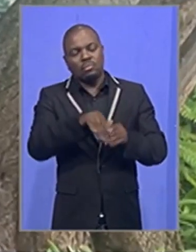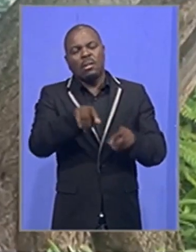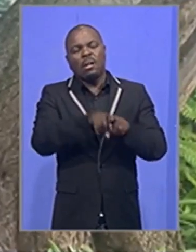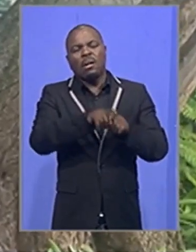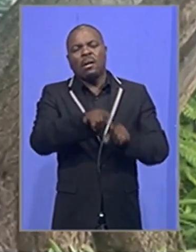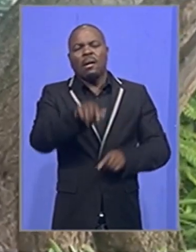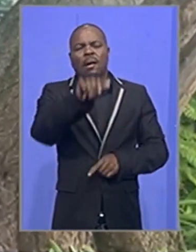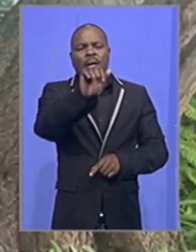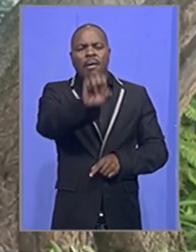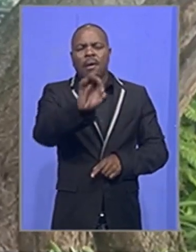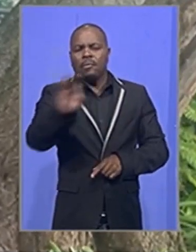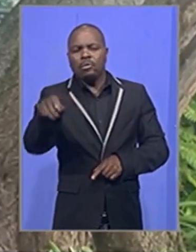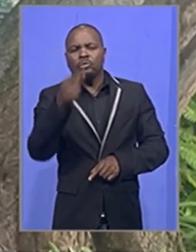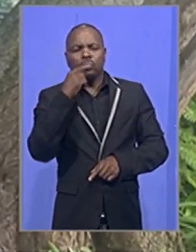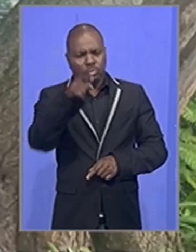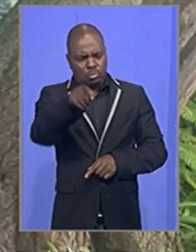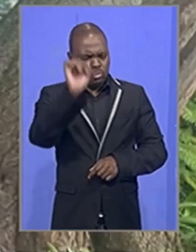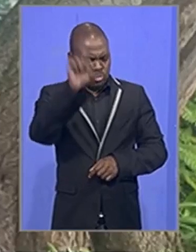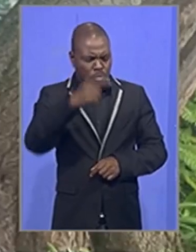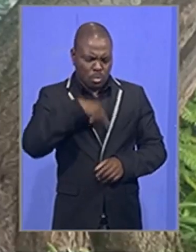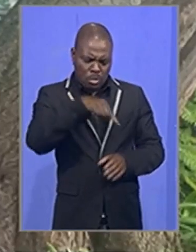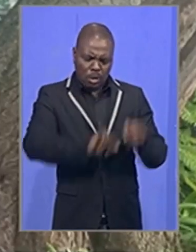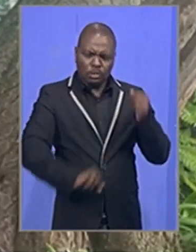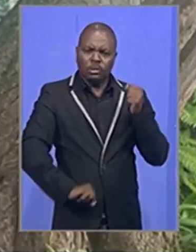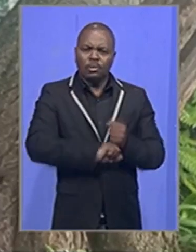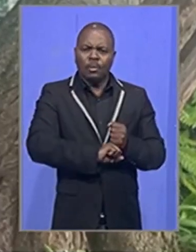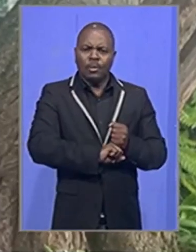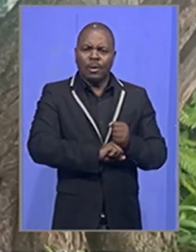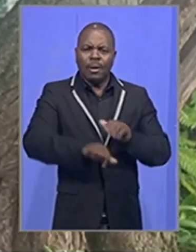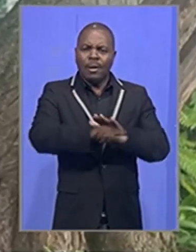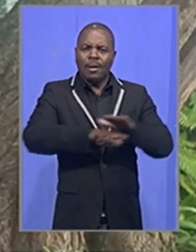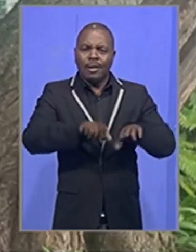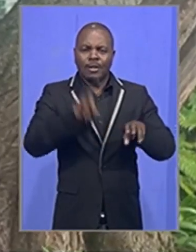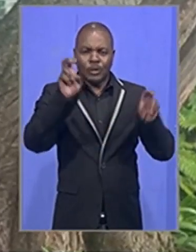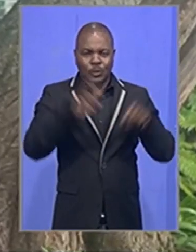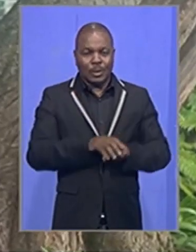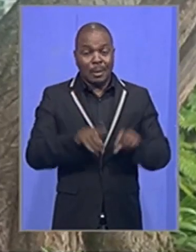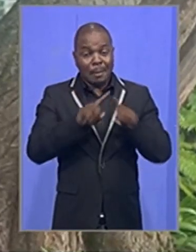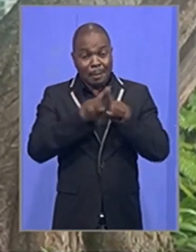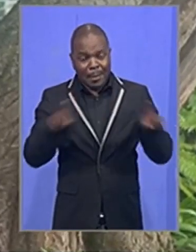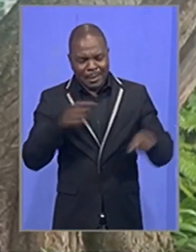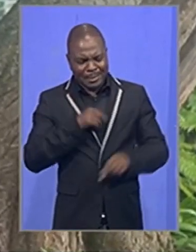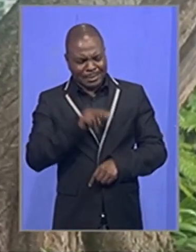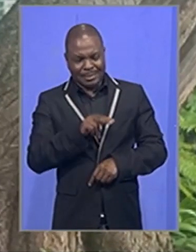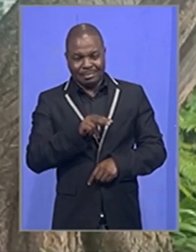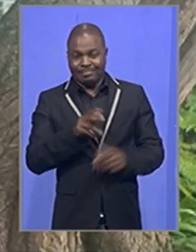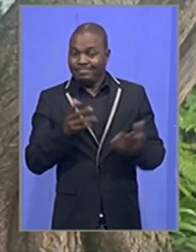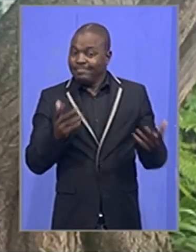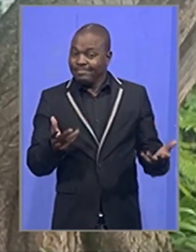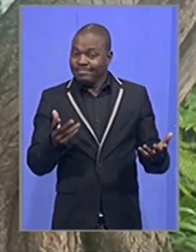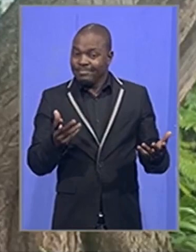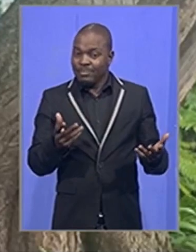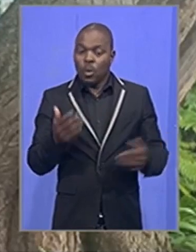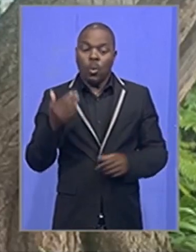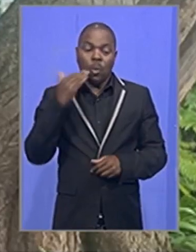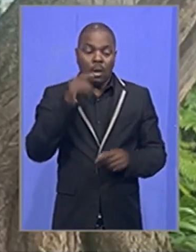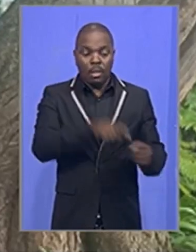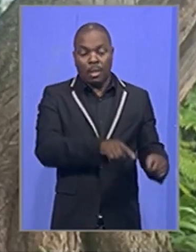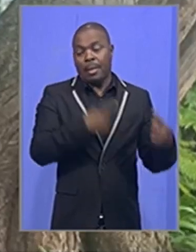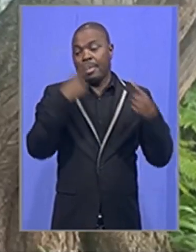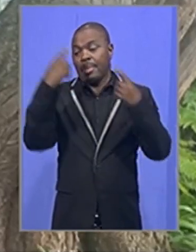were available to give you support on this one. But it appears as if when they go to